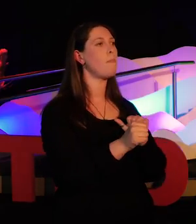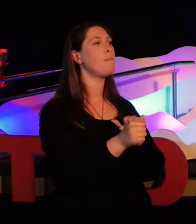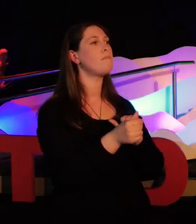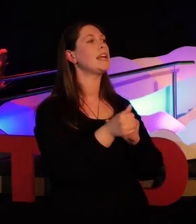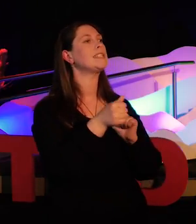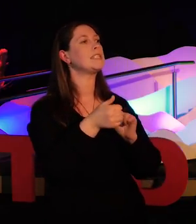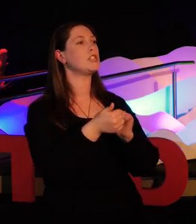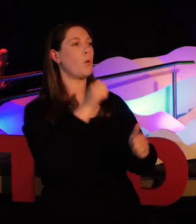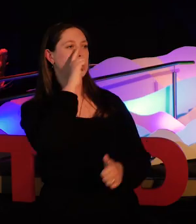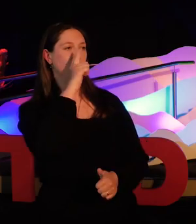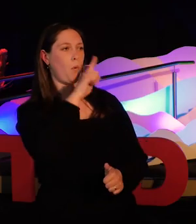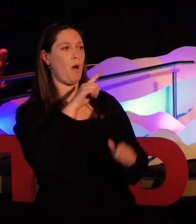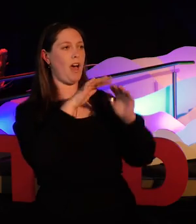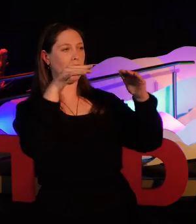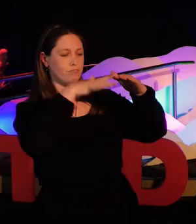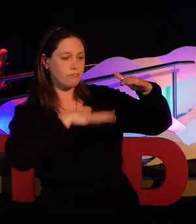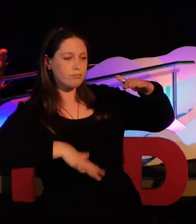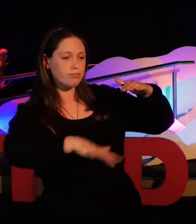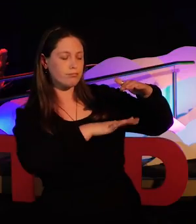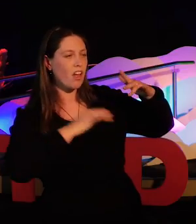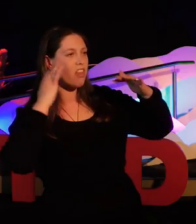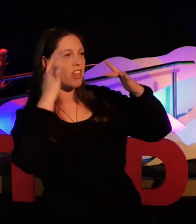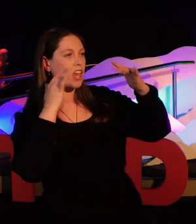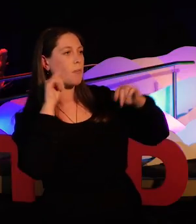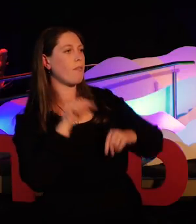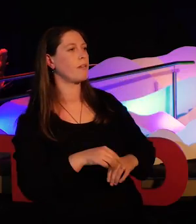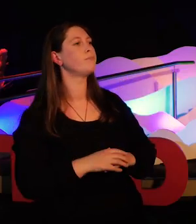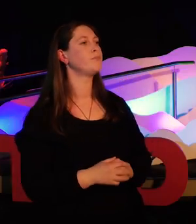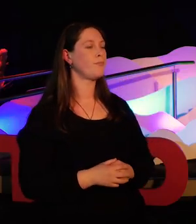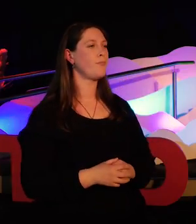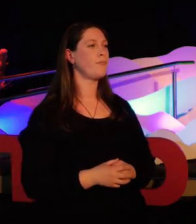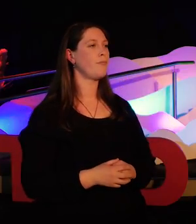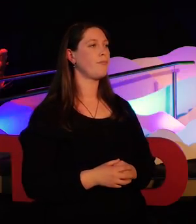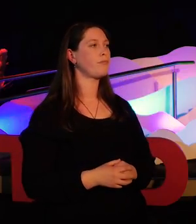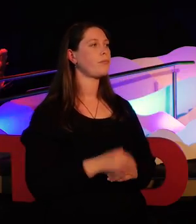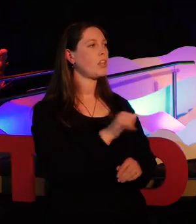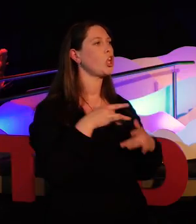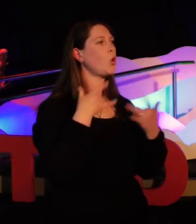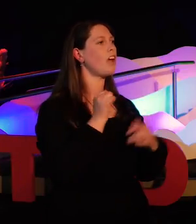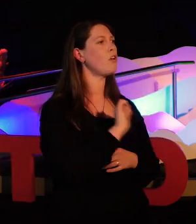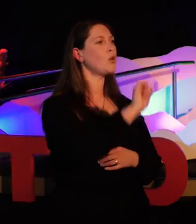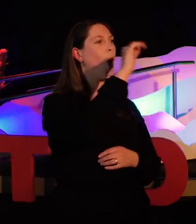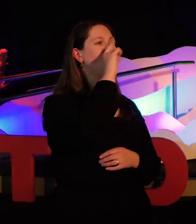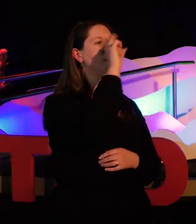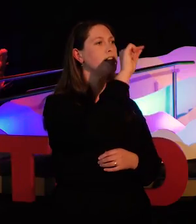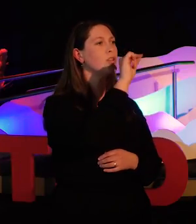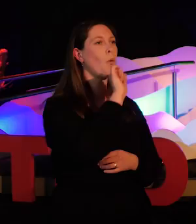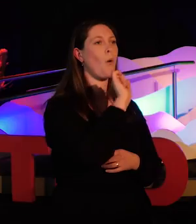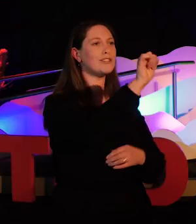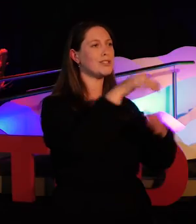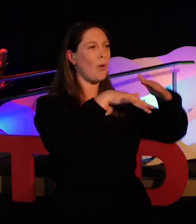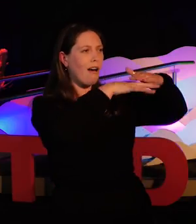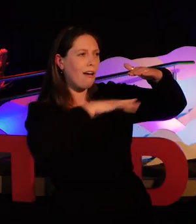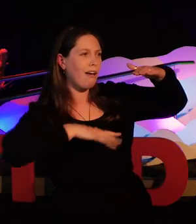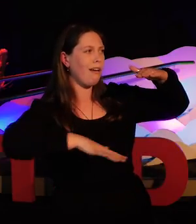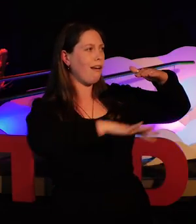here. They're under the sea. And so in your life, as you're achieving your own potential, what's under the sea for you?